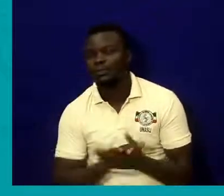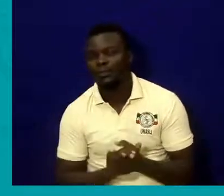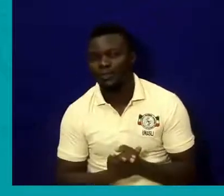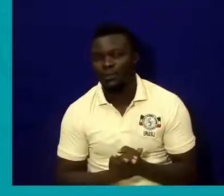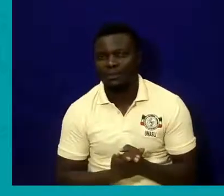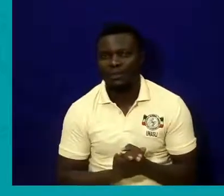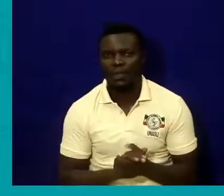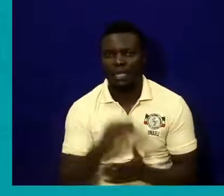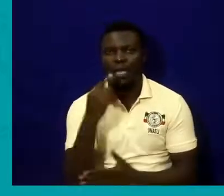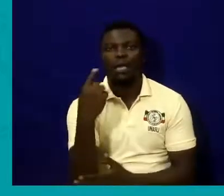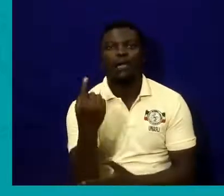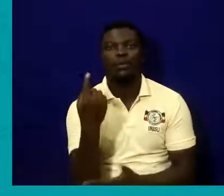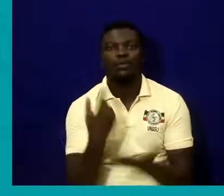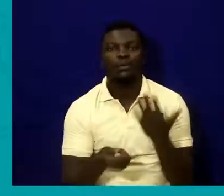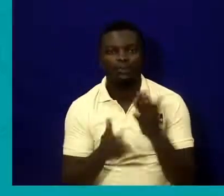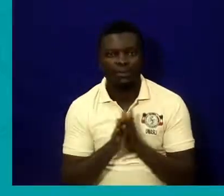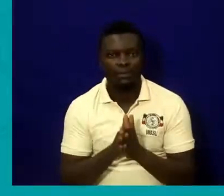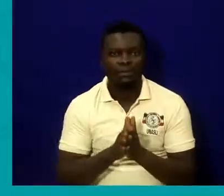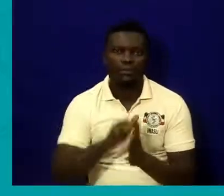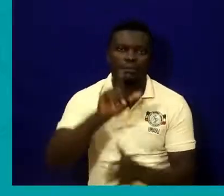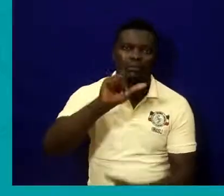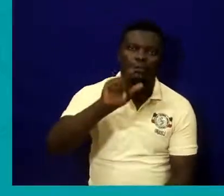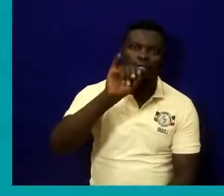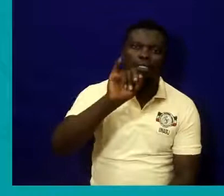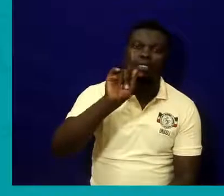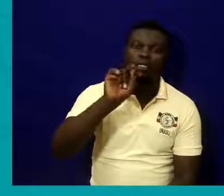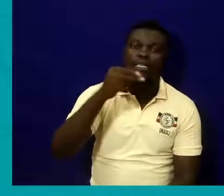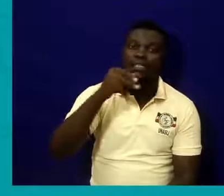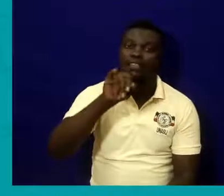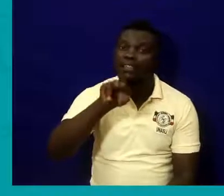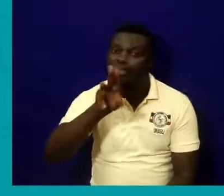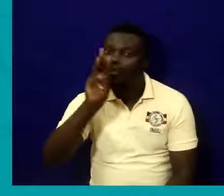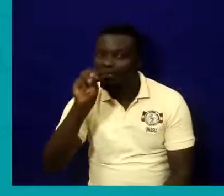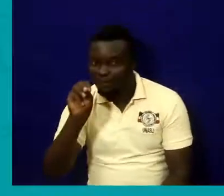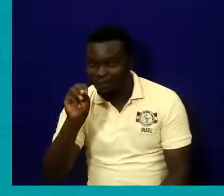Now, one of them is lithium.